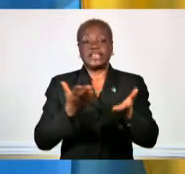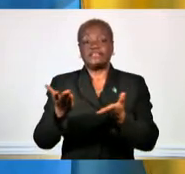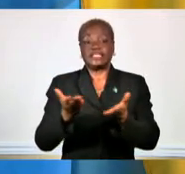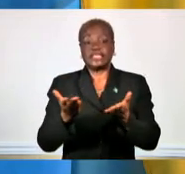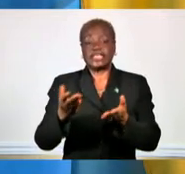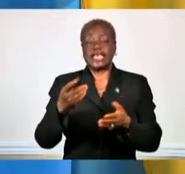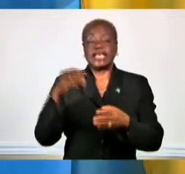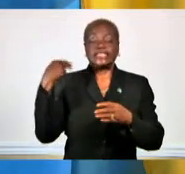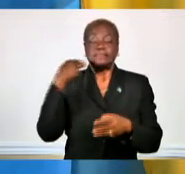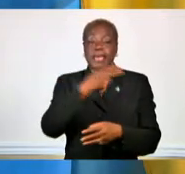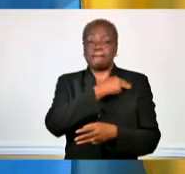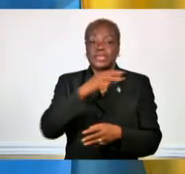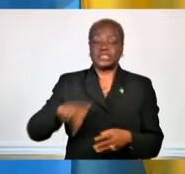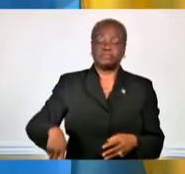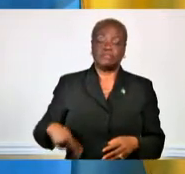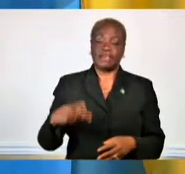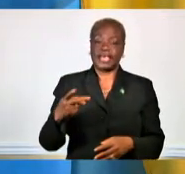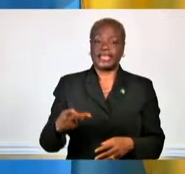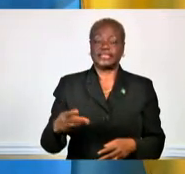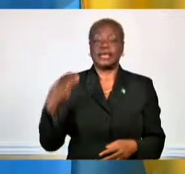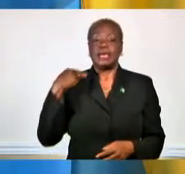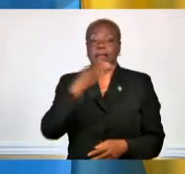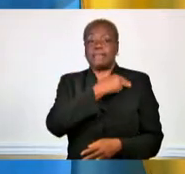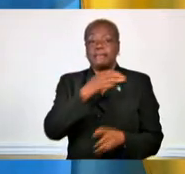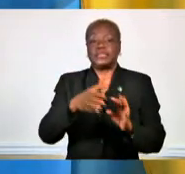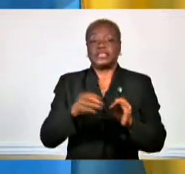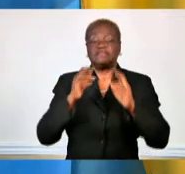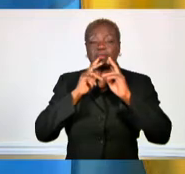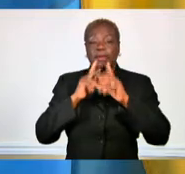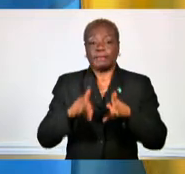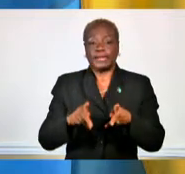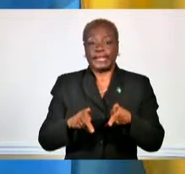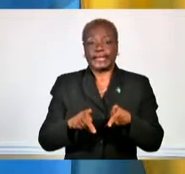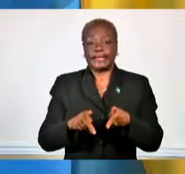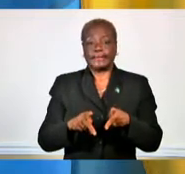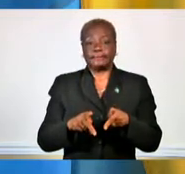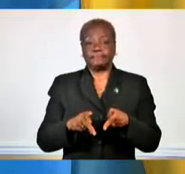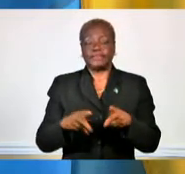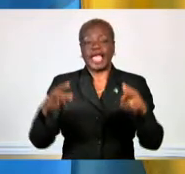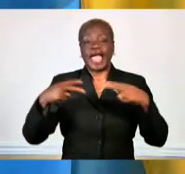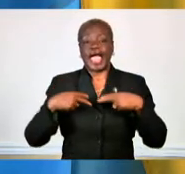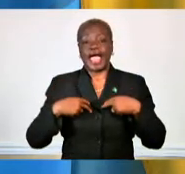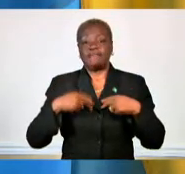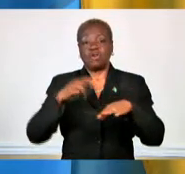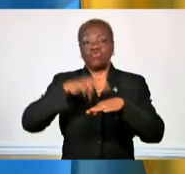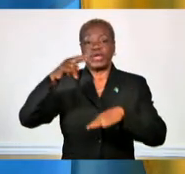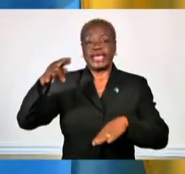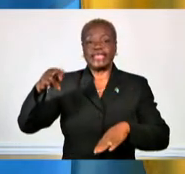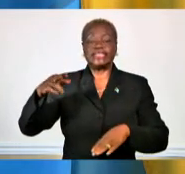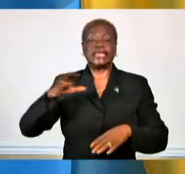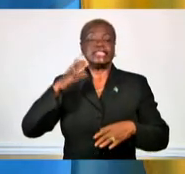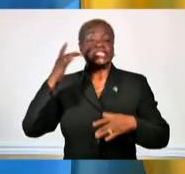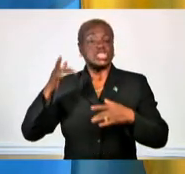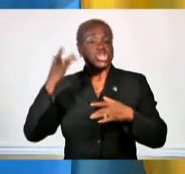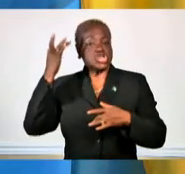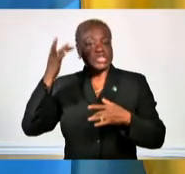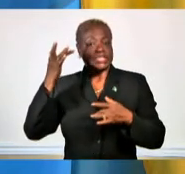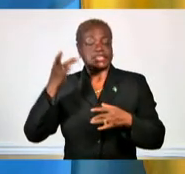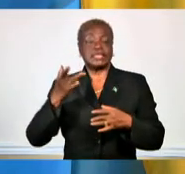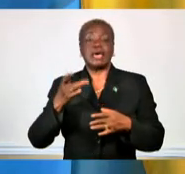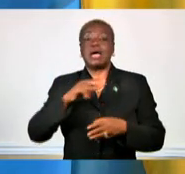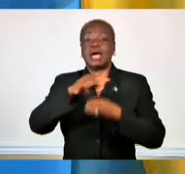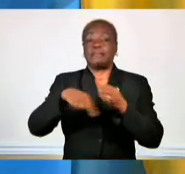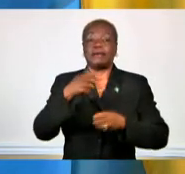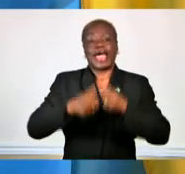members provide. Members of the public have also raised concerns